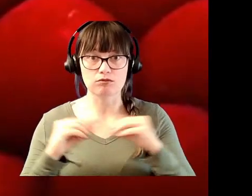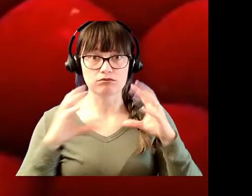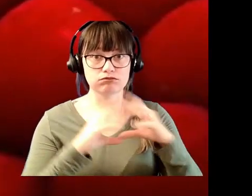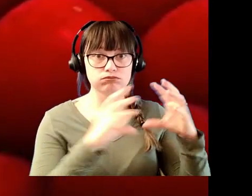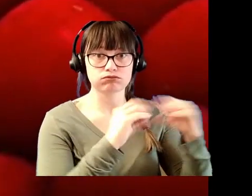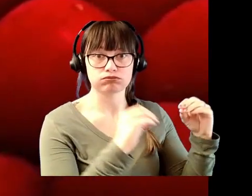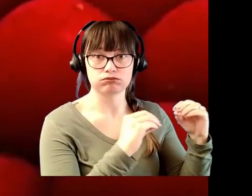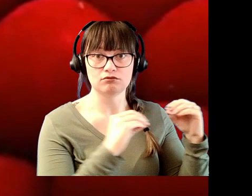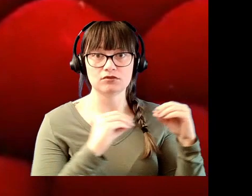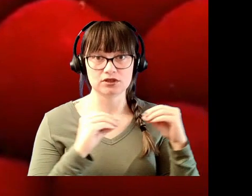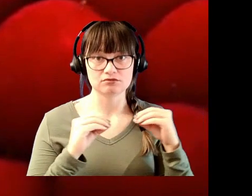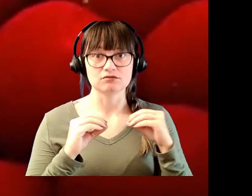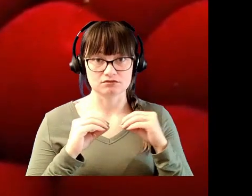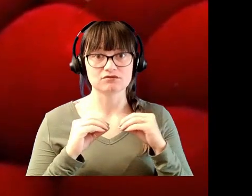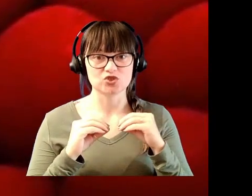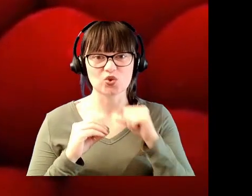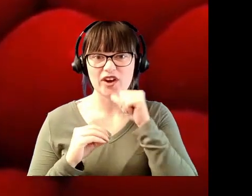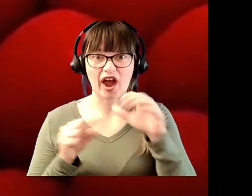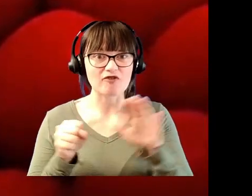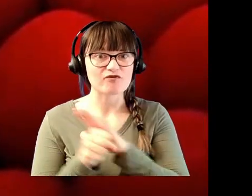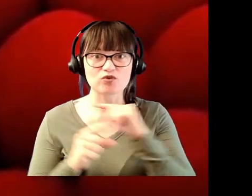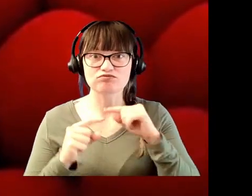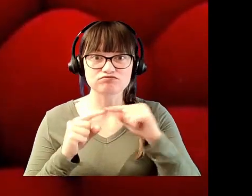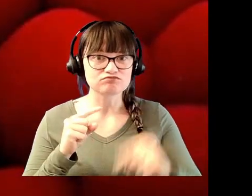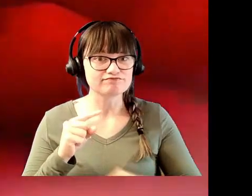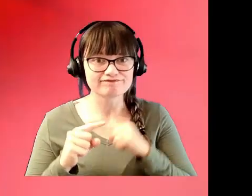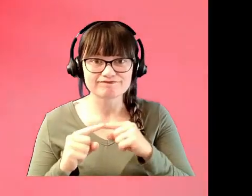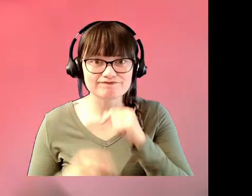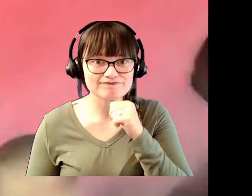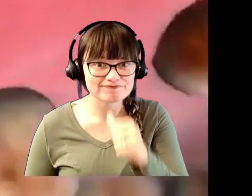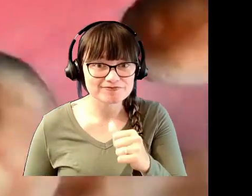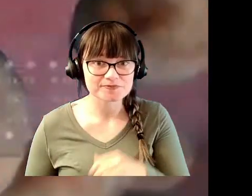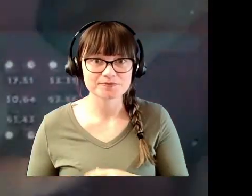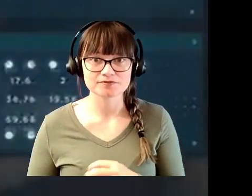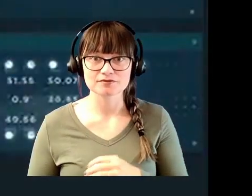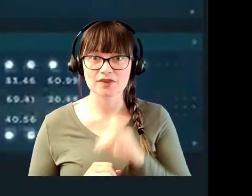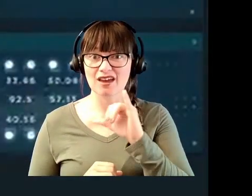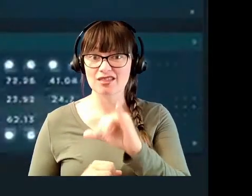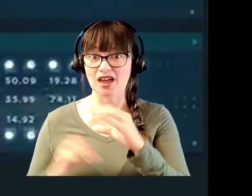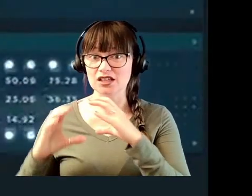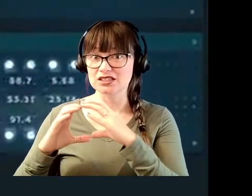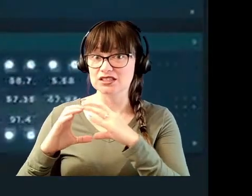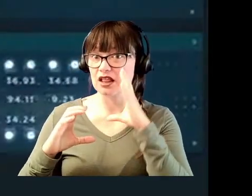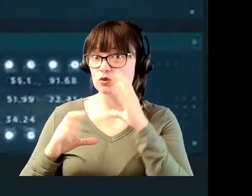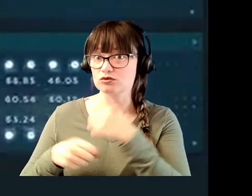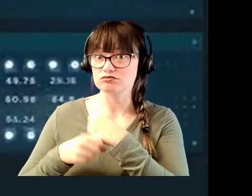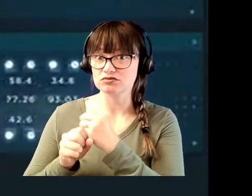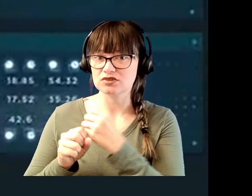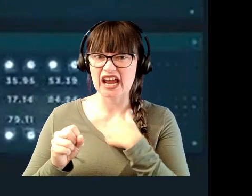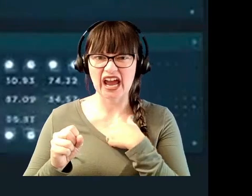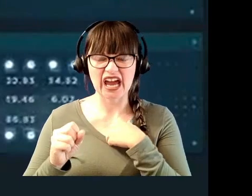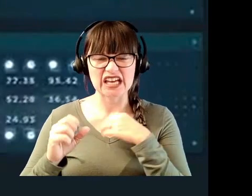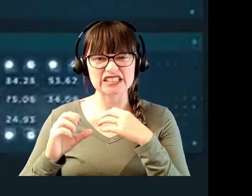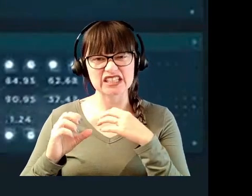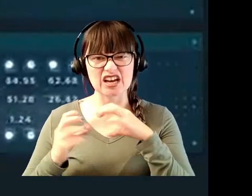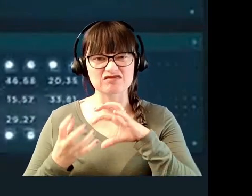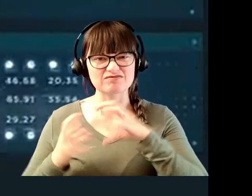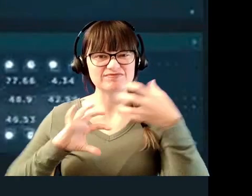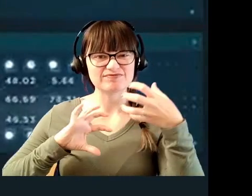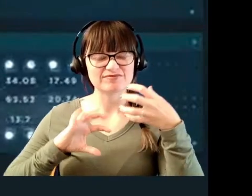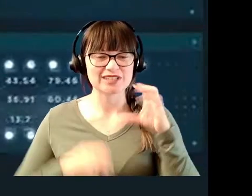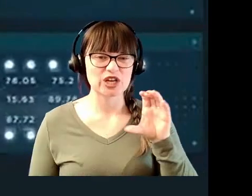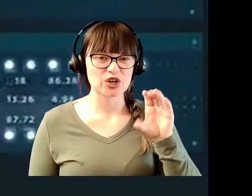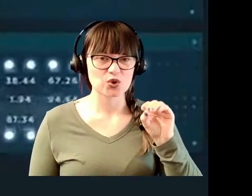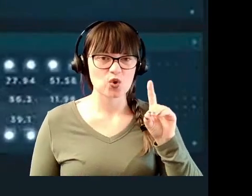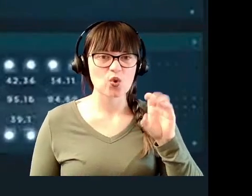into cell division again. And every cell that it produces also has this broken sort of code, which is